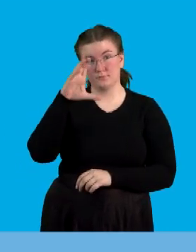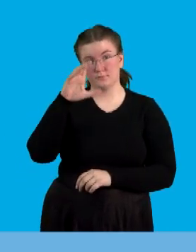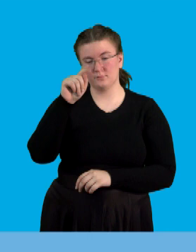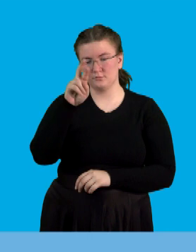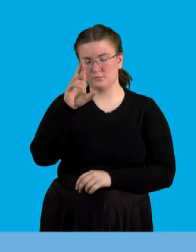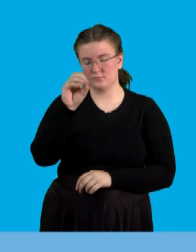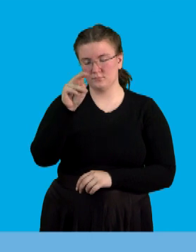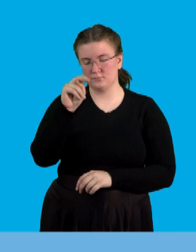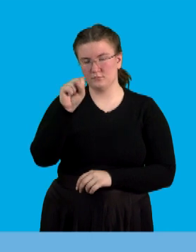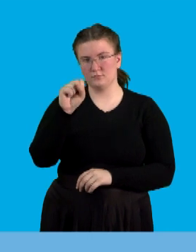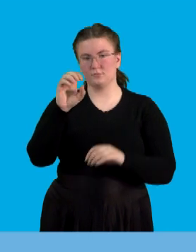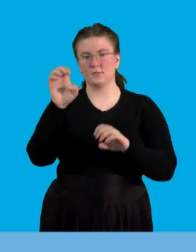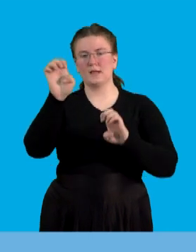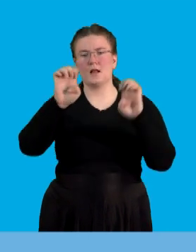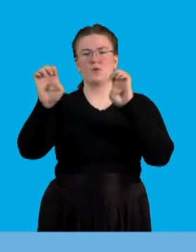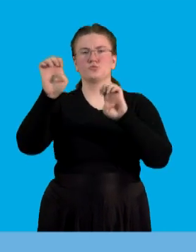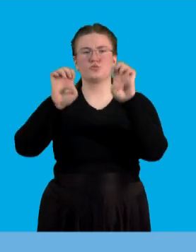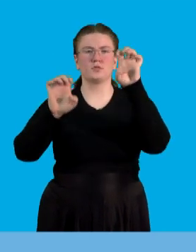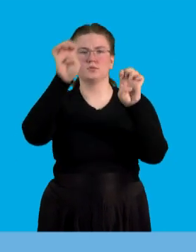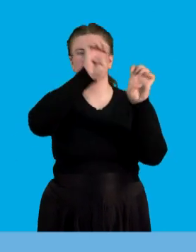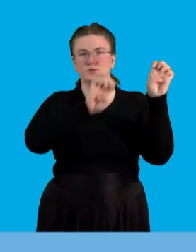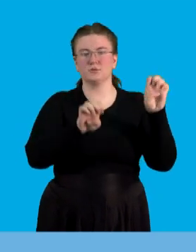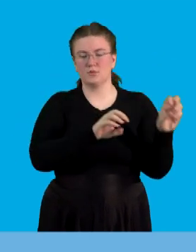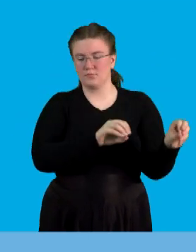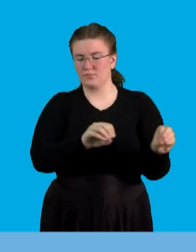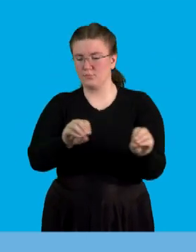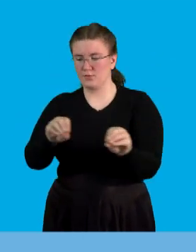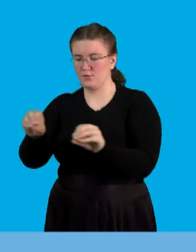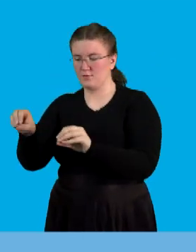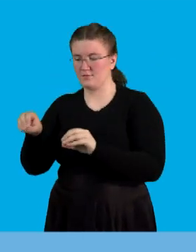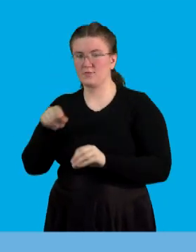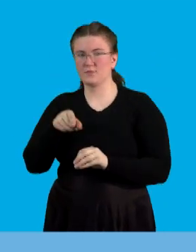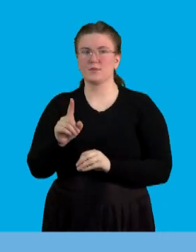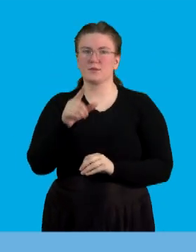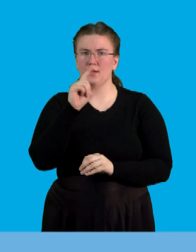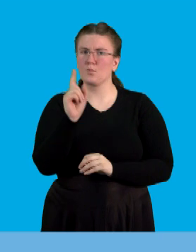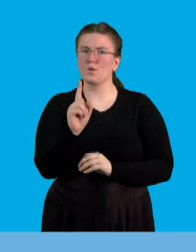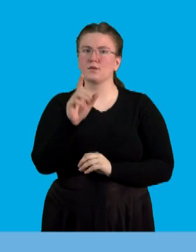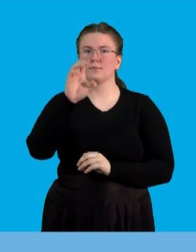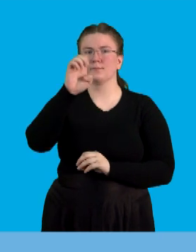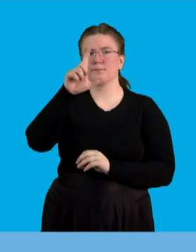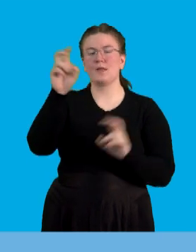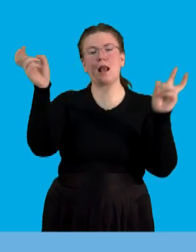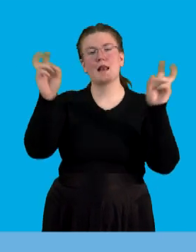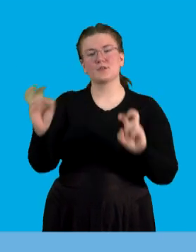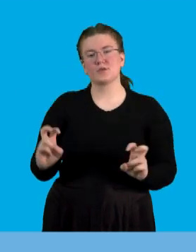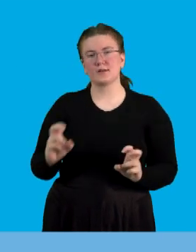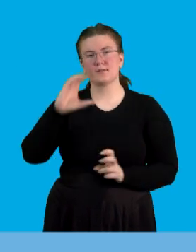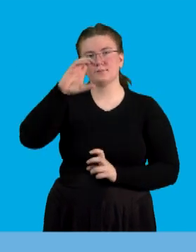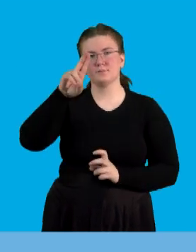electrons flow from one terminal to the other terminal, that is known as your electric current.